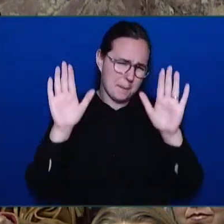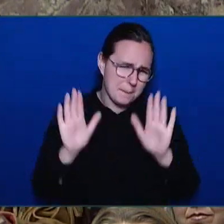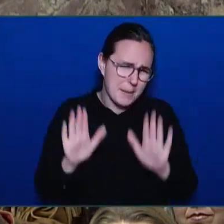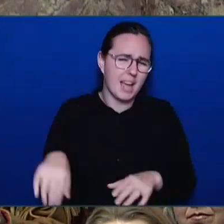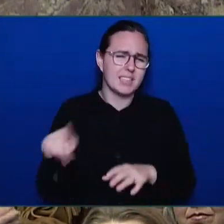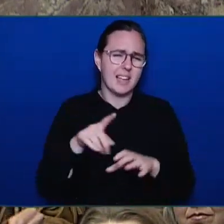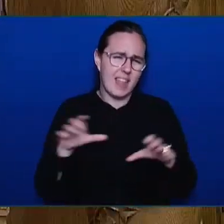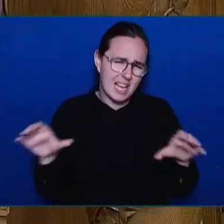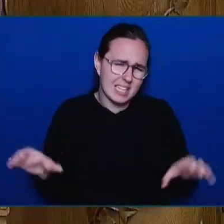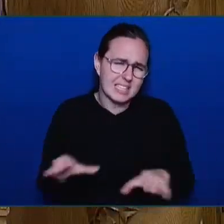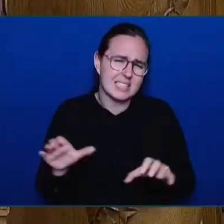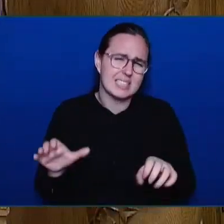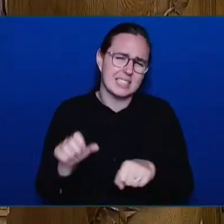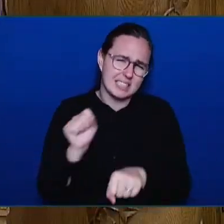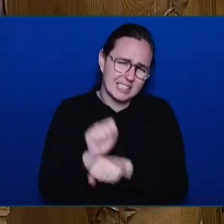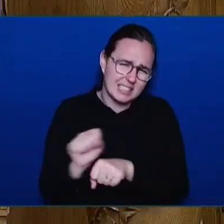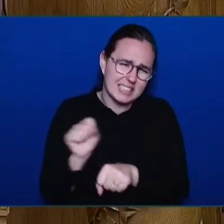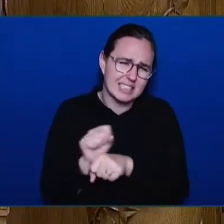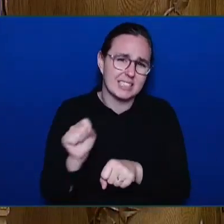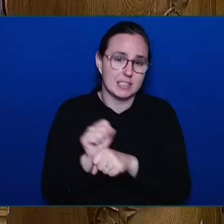Columbia.